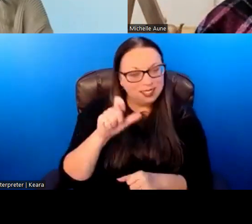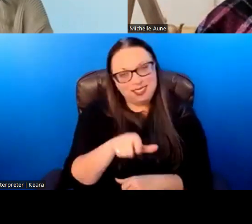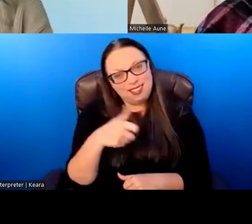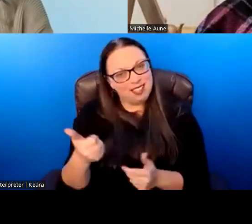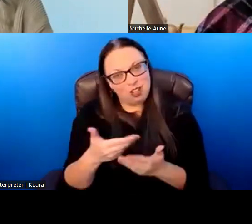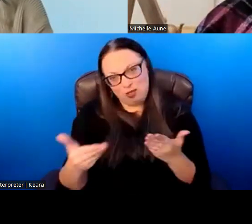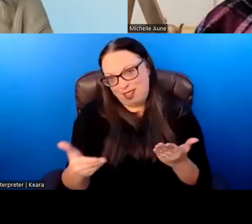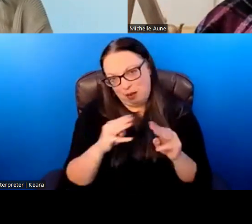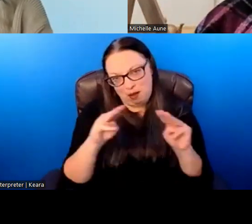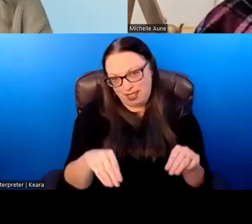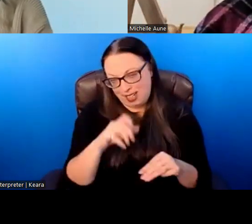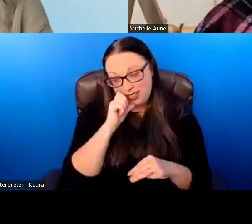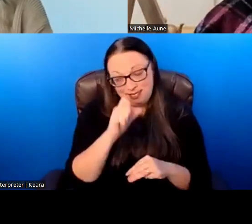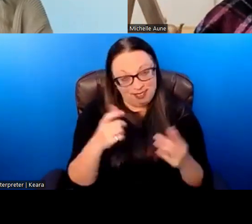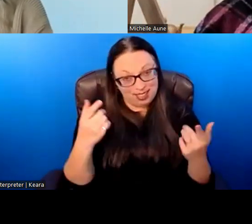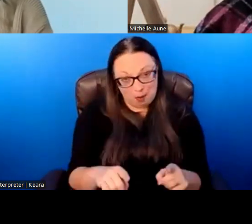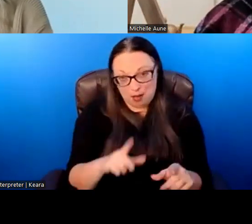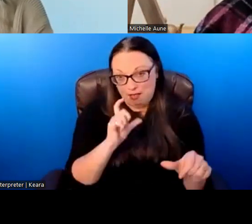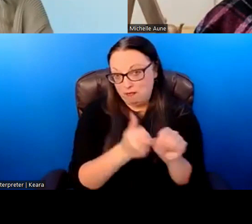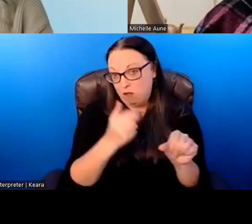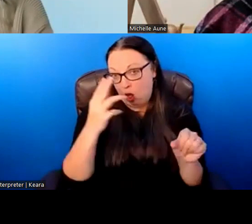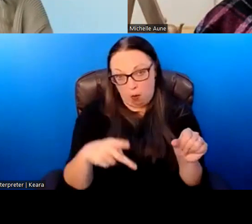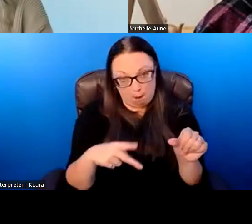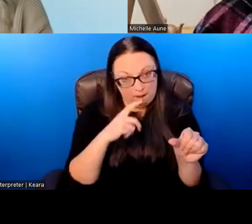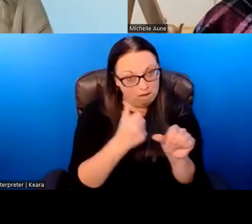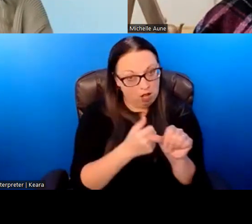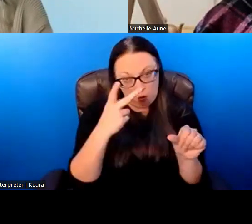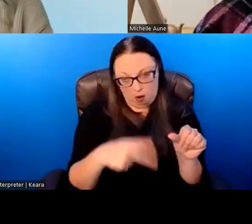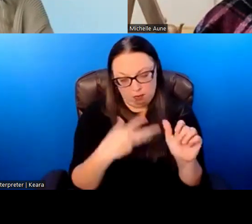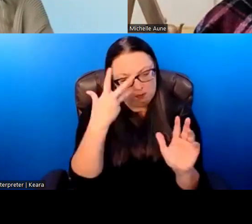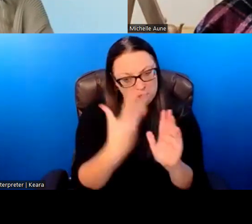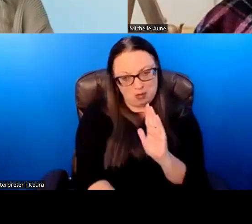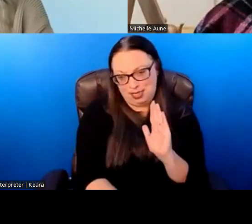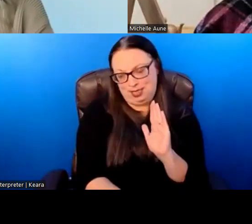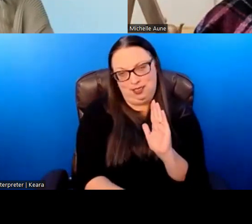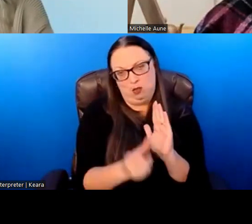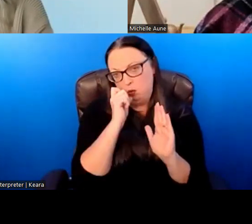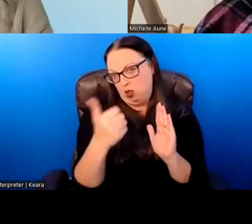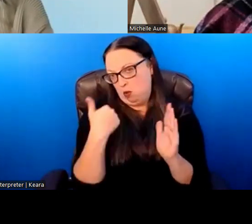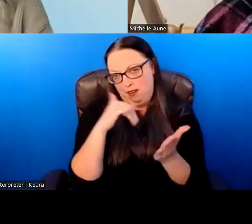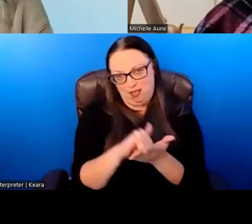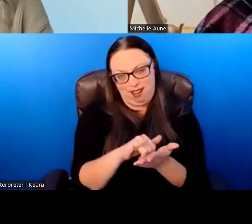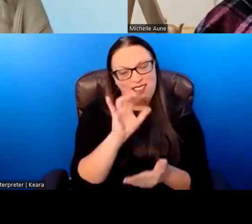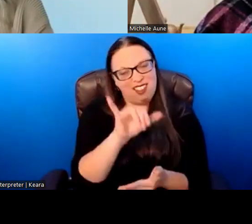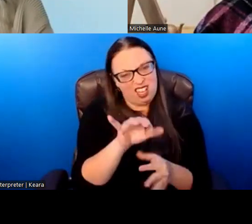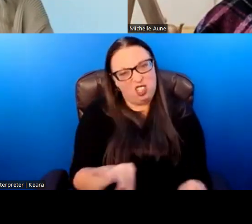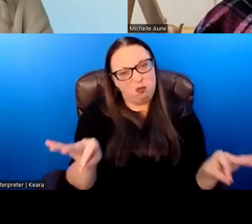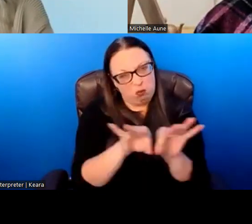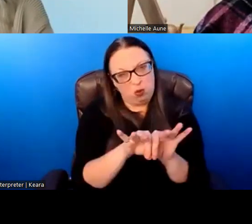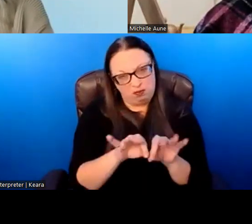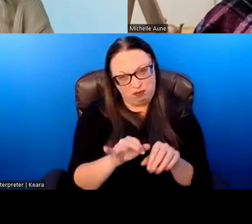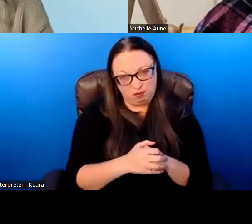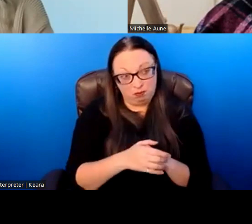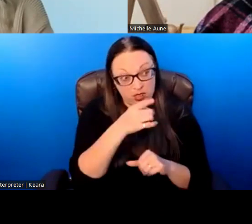Montana that doesn't do, is that whole follow-up. That whole follow-up is huge and very important to have.